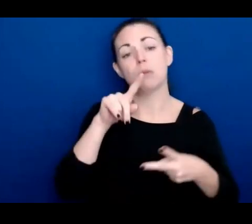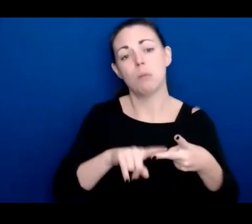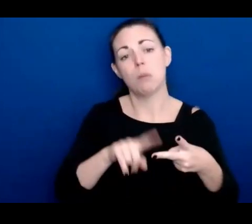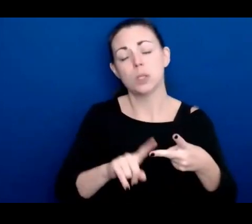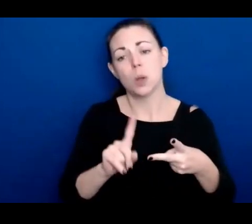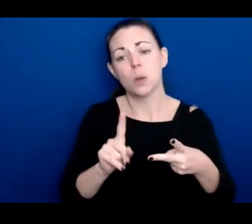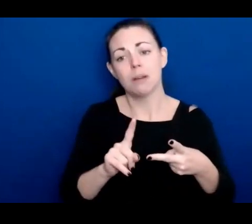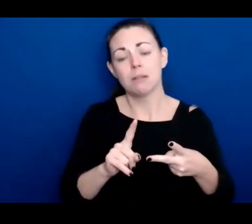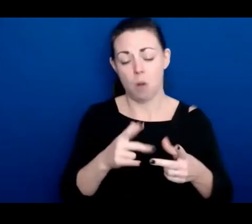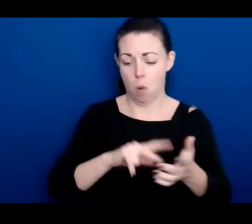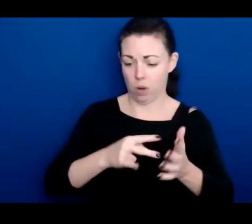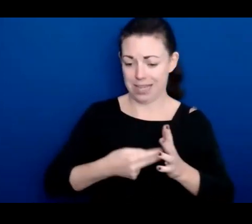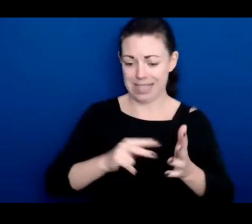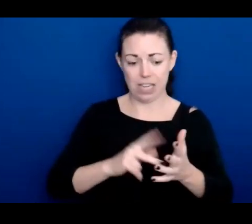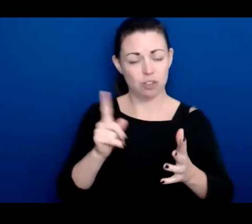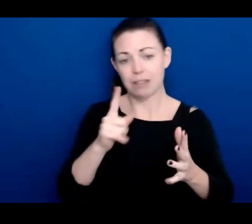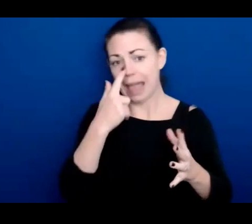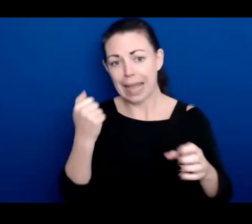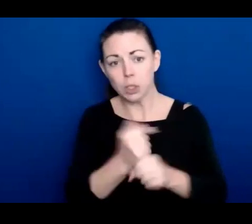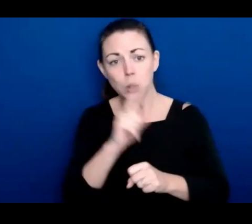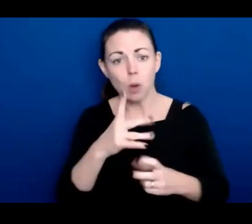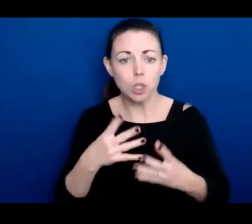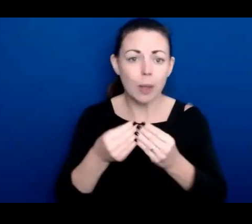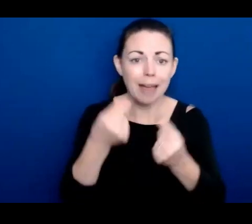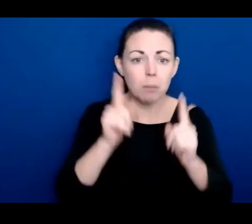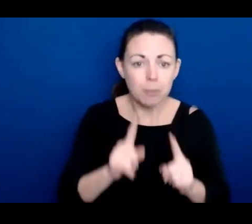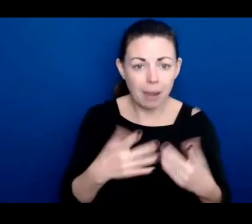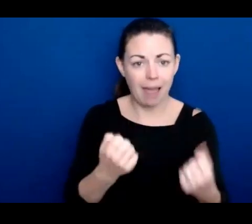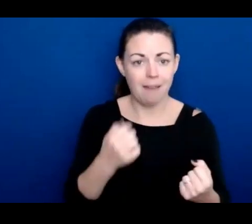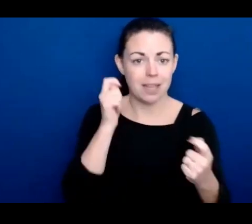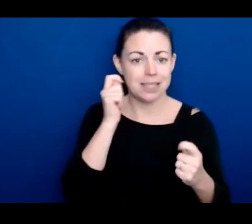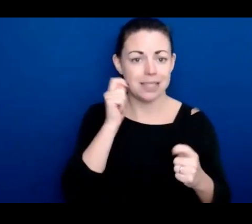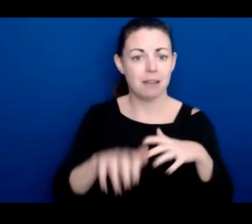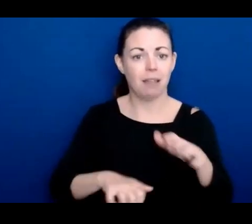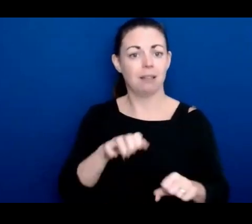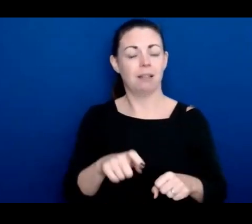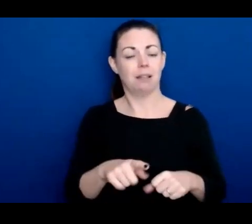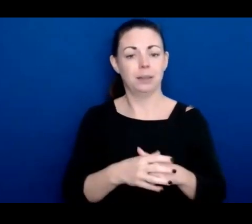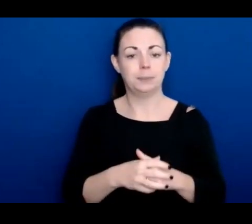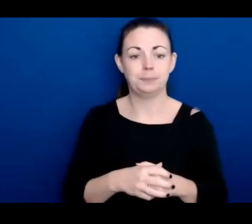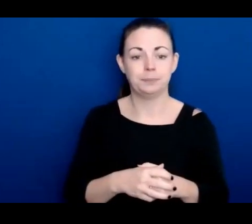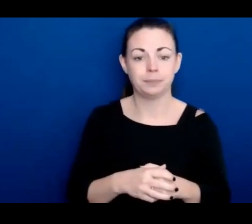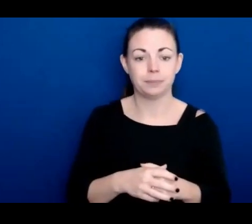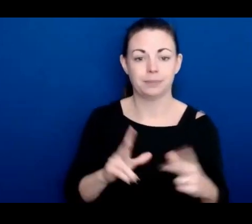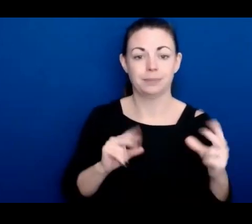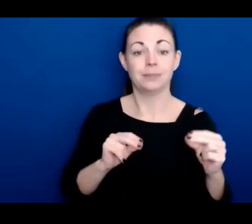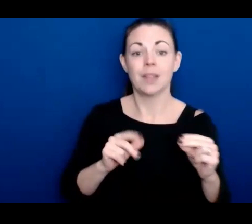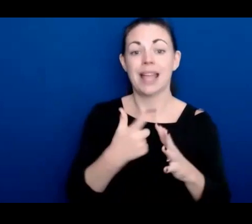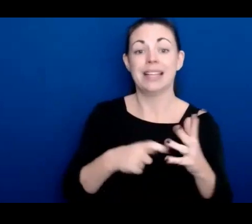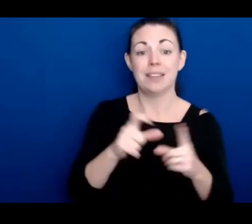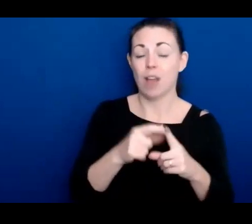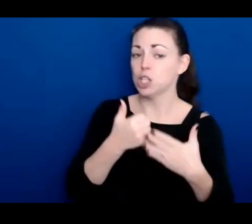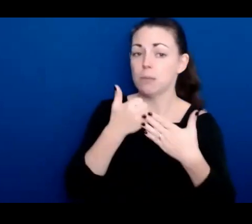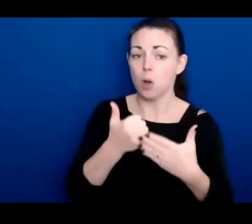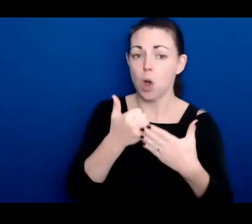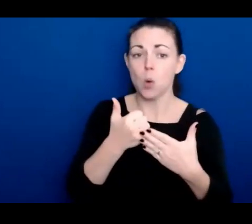anything organisations can do as well to help people with tinnitus? I'd say support them with headsets that can play